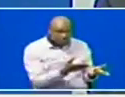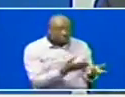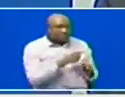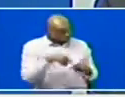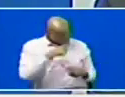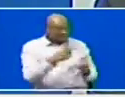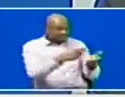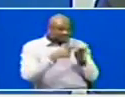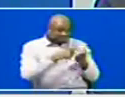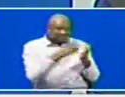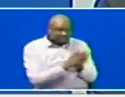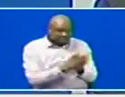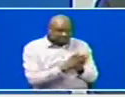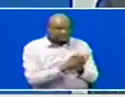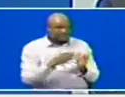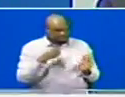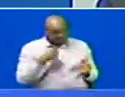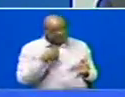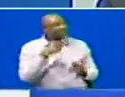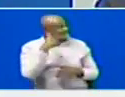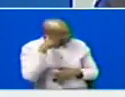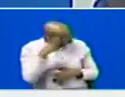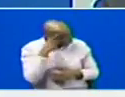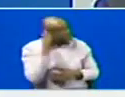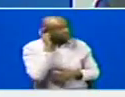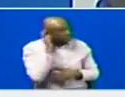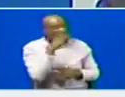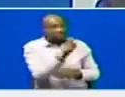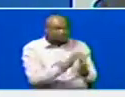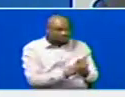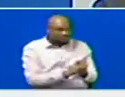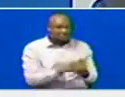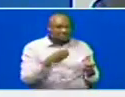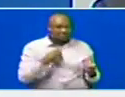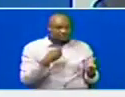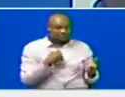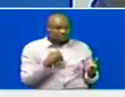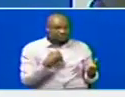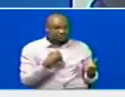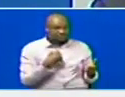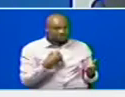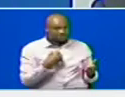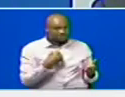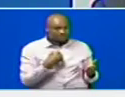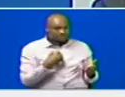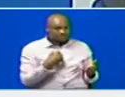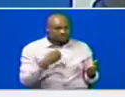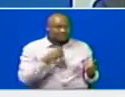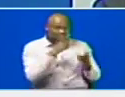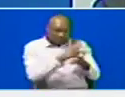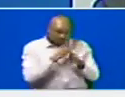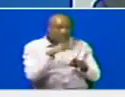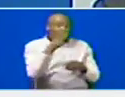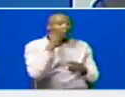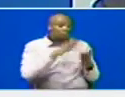we discussed, I listened very carefully, I'm always conscious of my own ignorance. I listened very carefully to